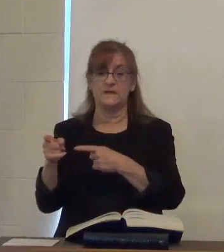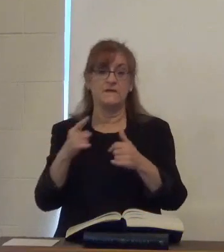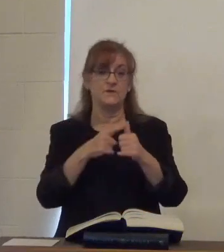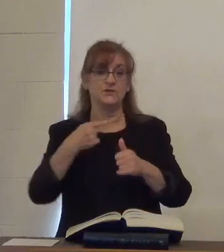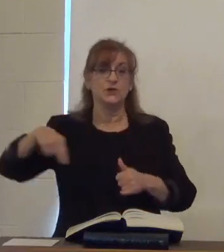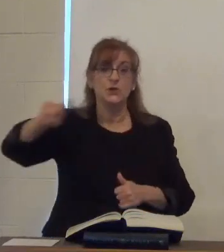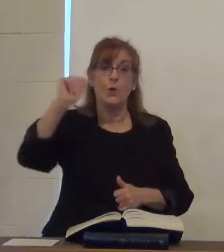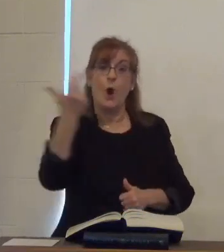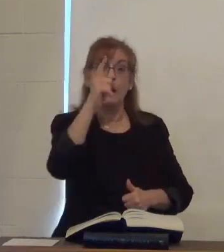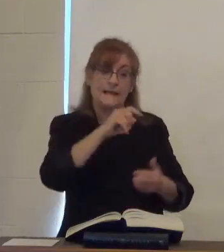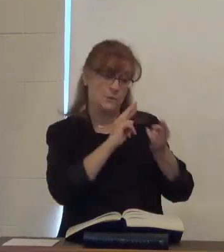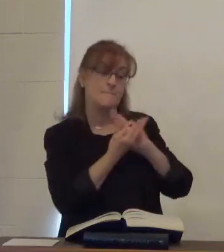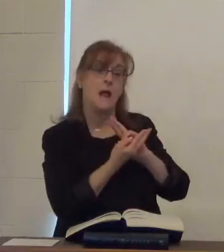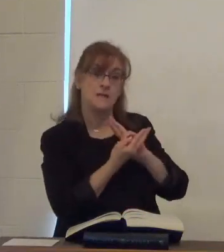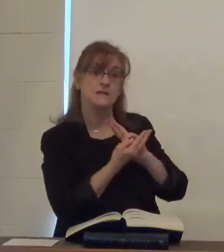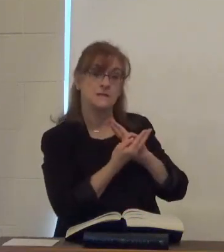to